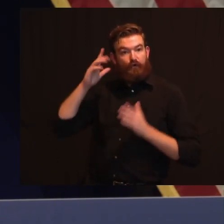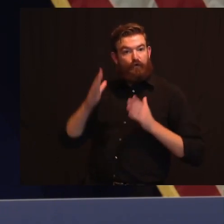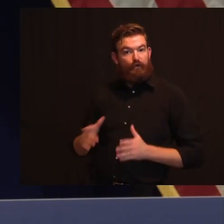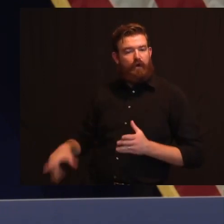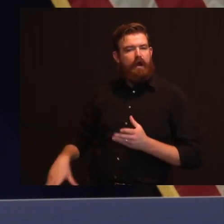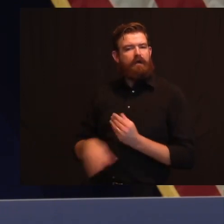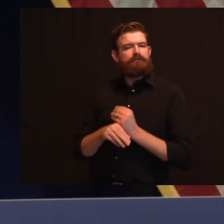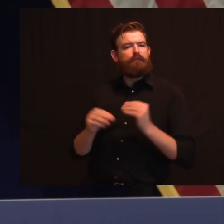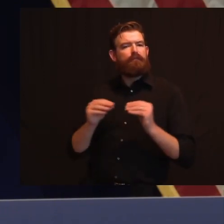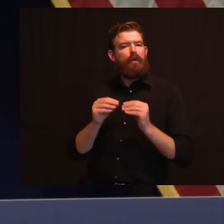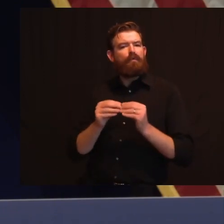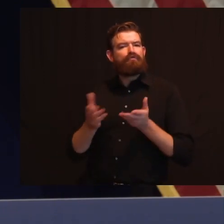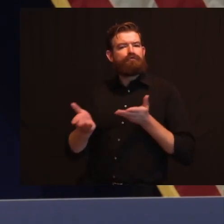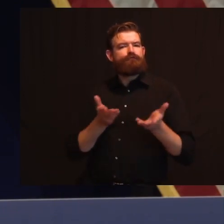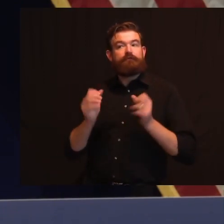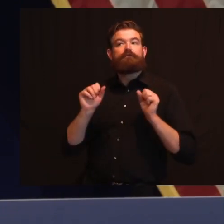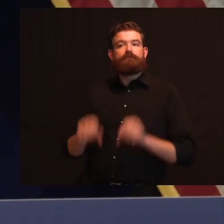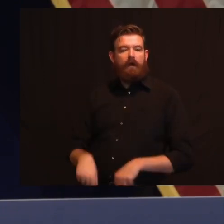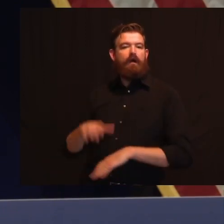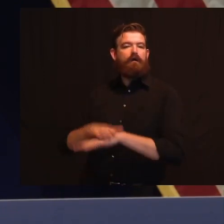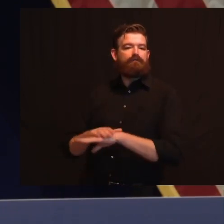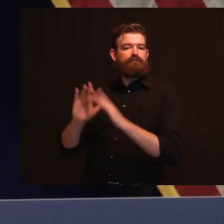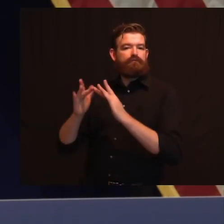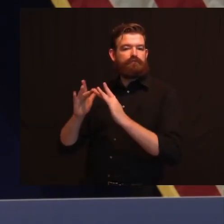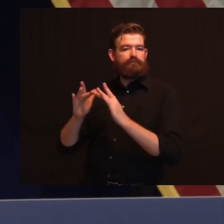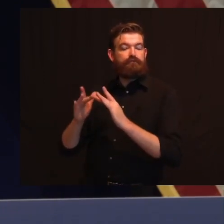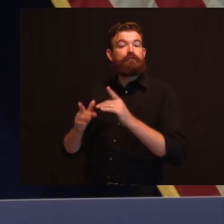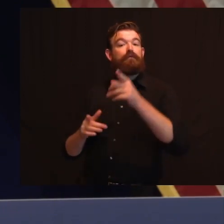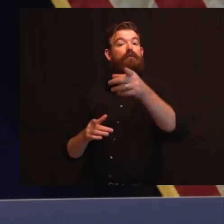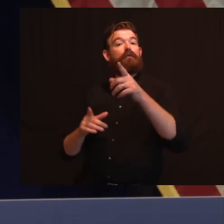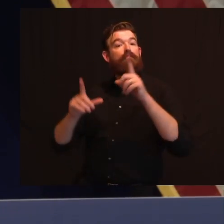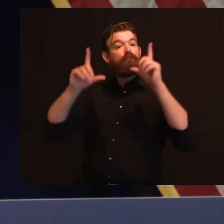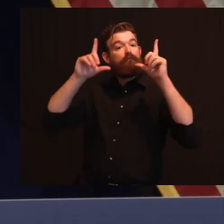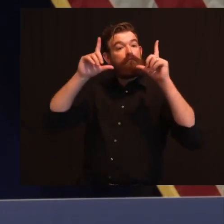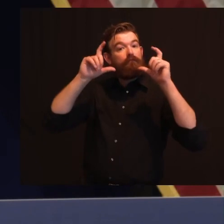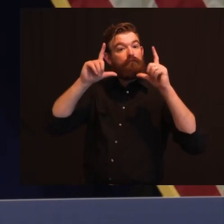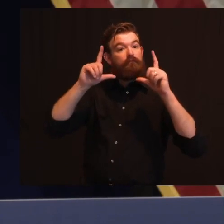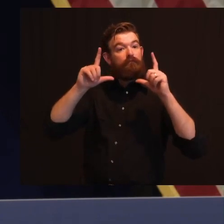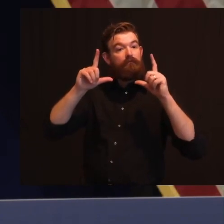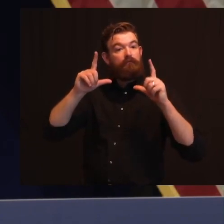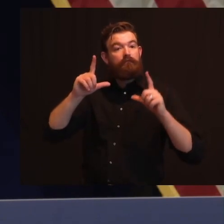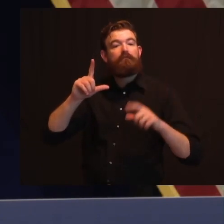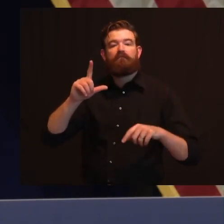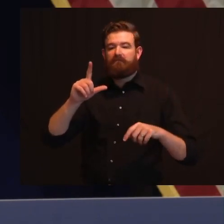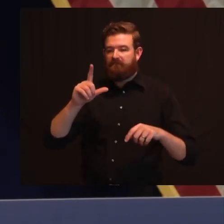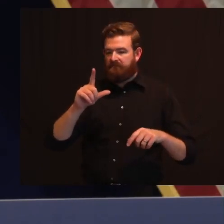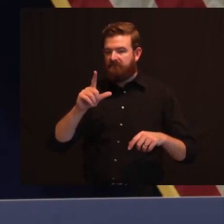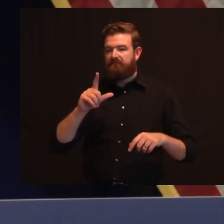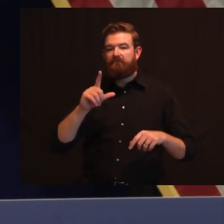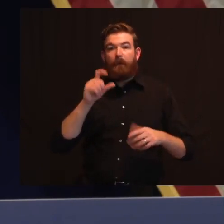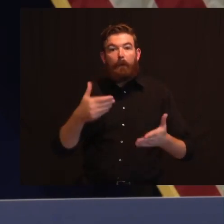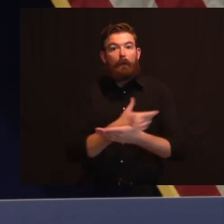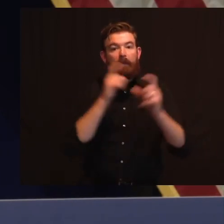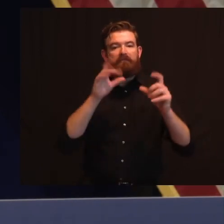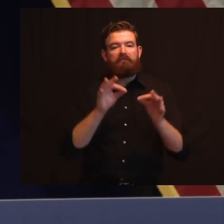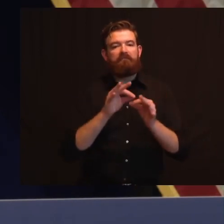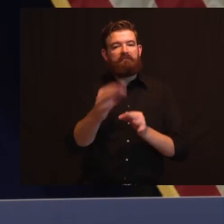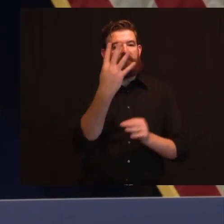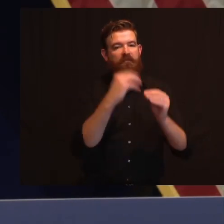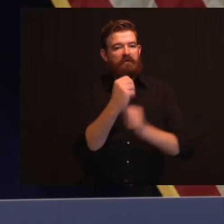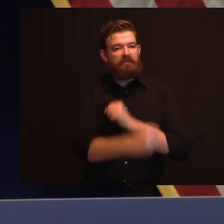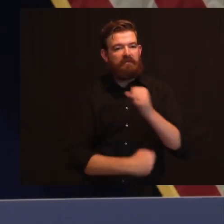the validity of your photo for an additional 4 years. With this measure, you will only need to come and visit us in